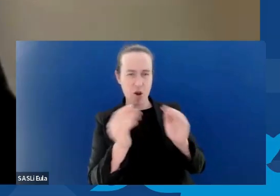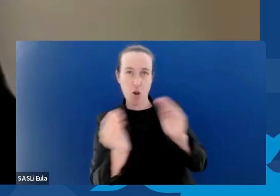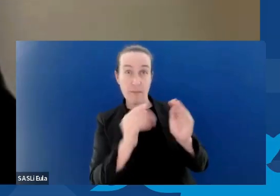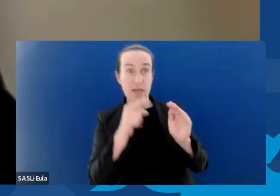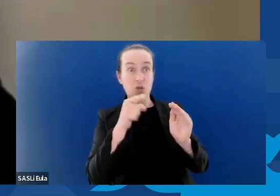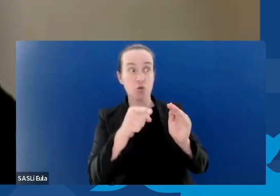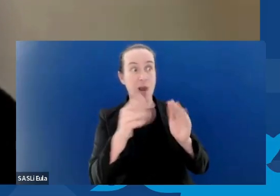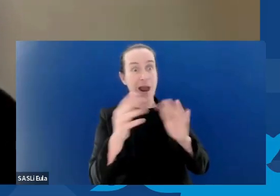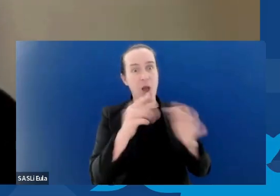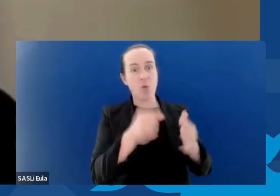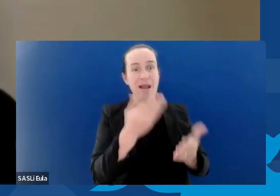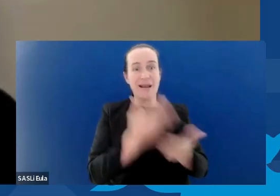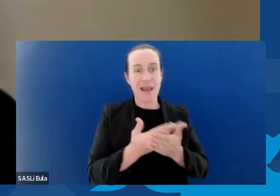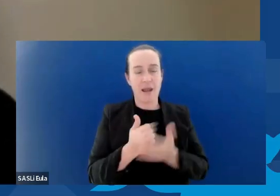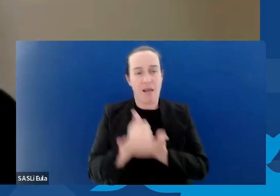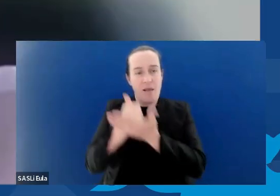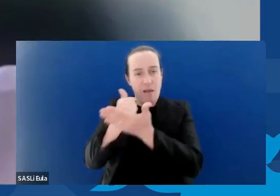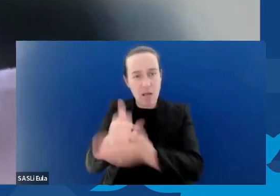to the public?